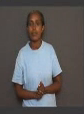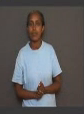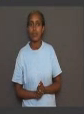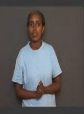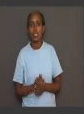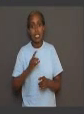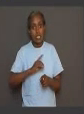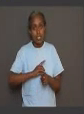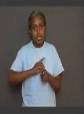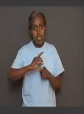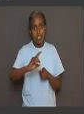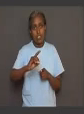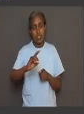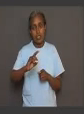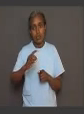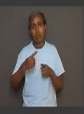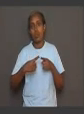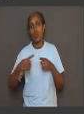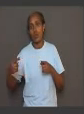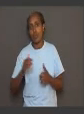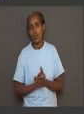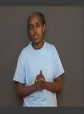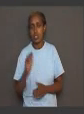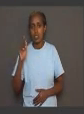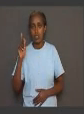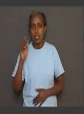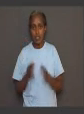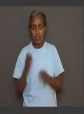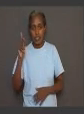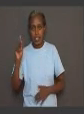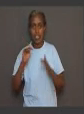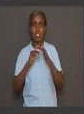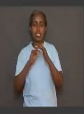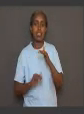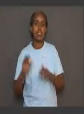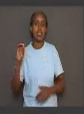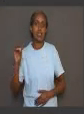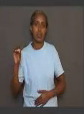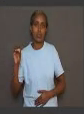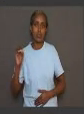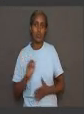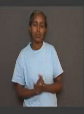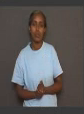The direction will be opposite if K is less than 0.